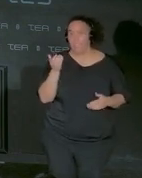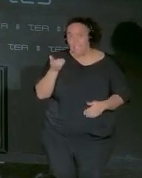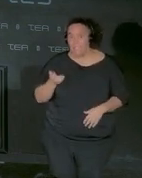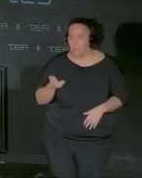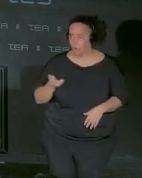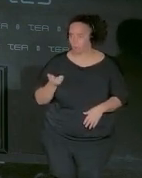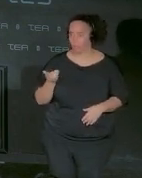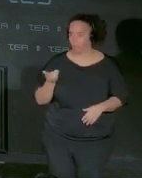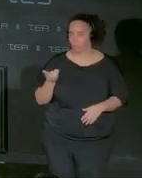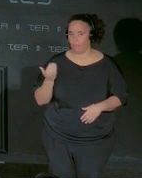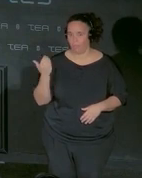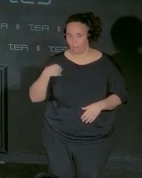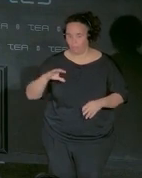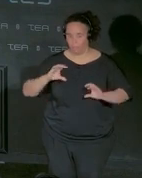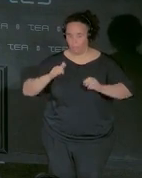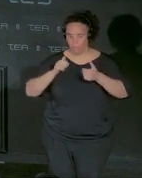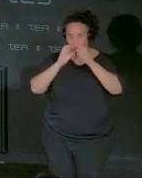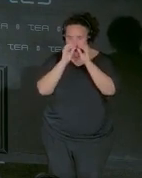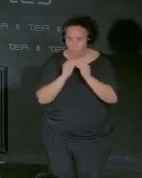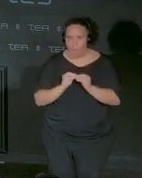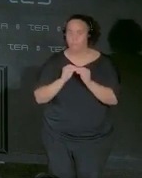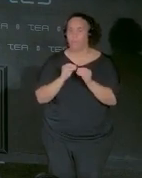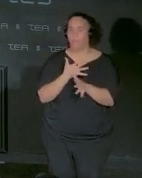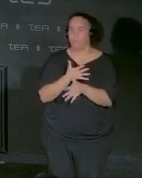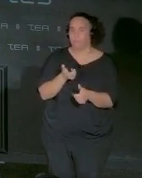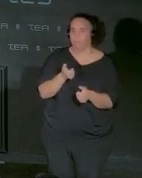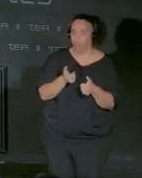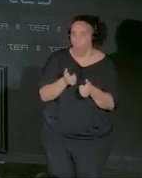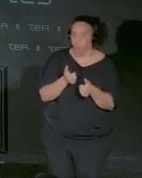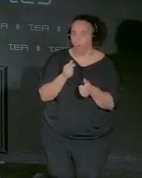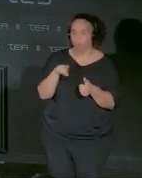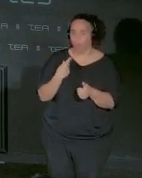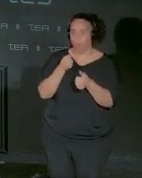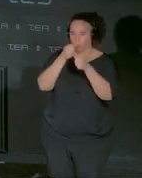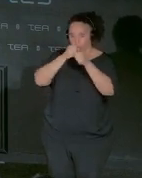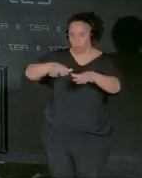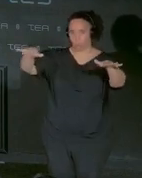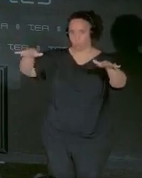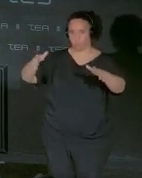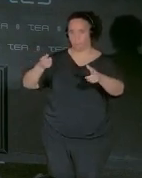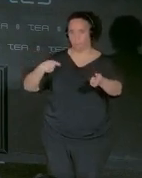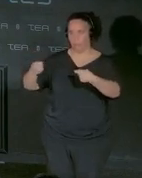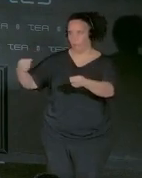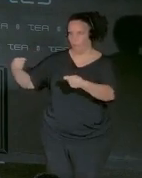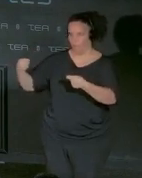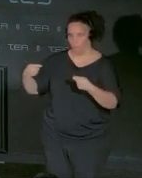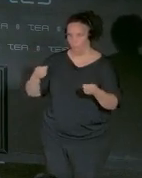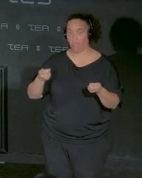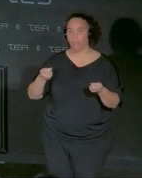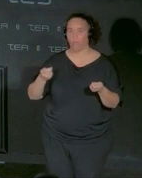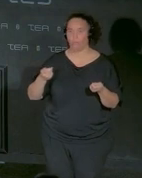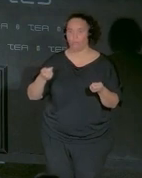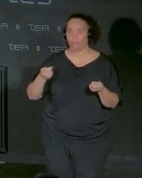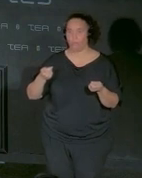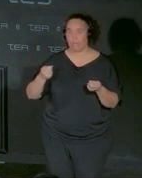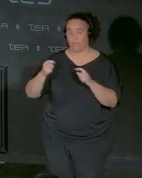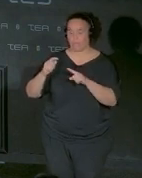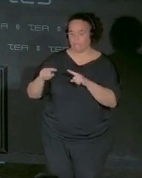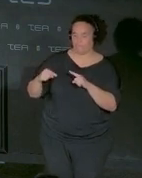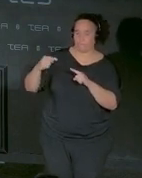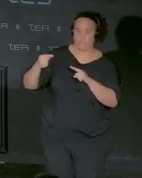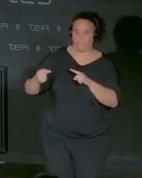to learn how to make games, how to get them into the hands of consumers, which is really difficult. And also one of the important things is that